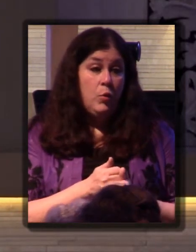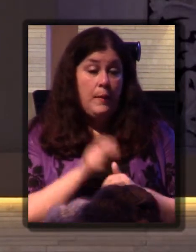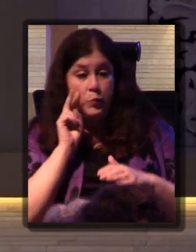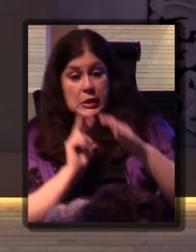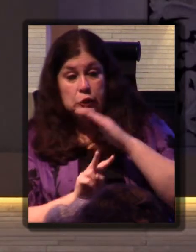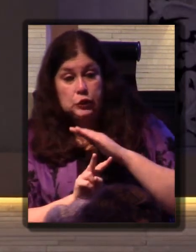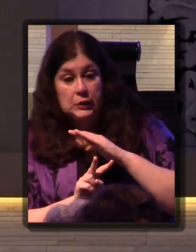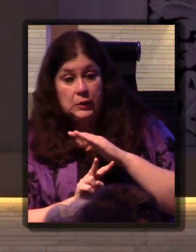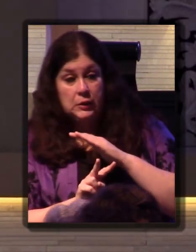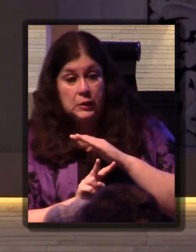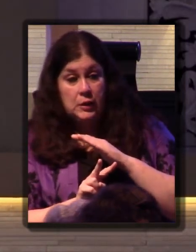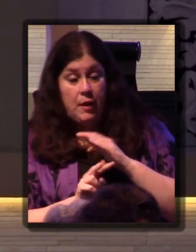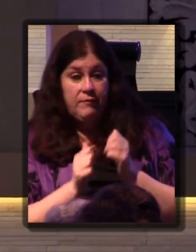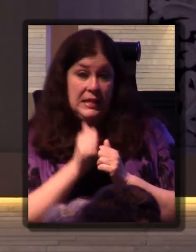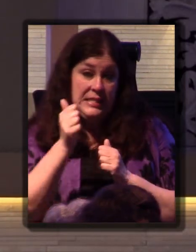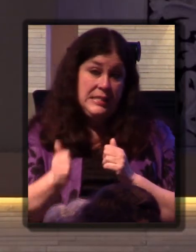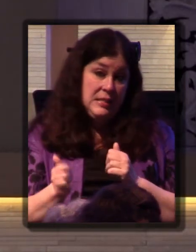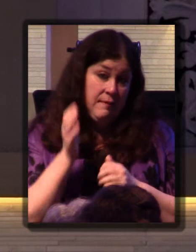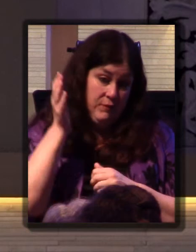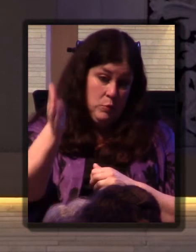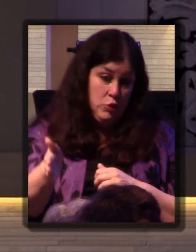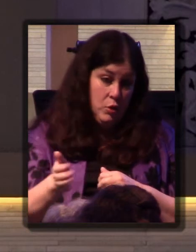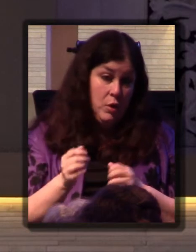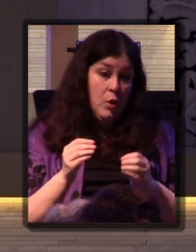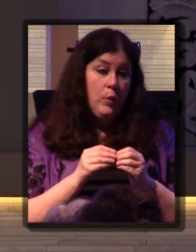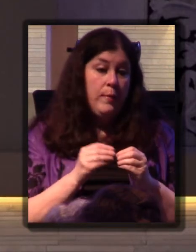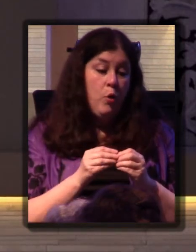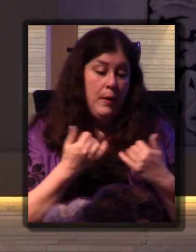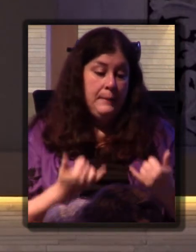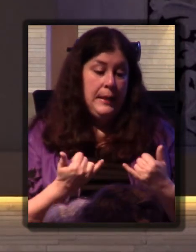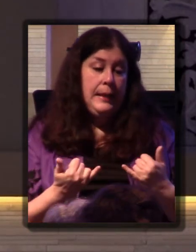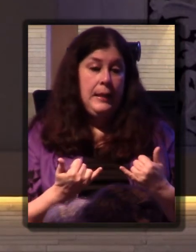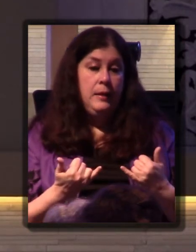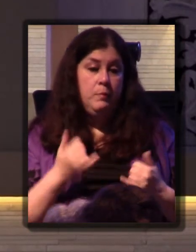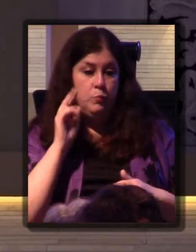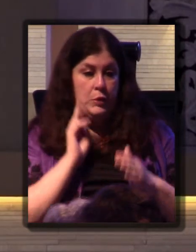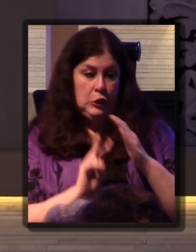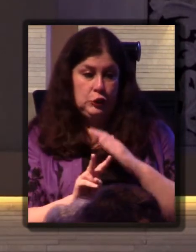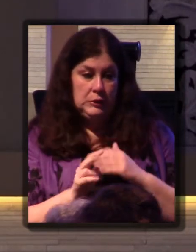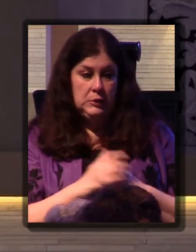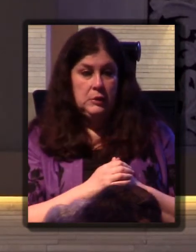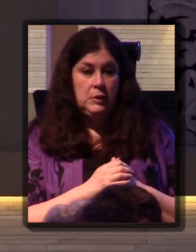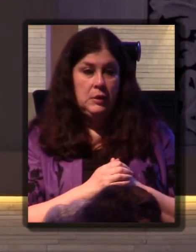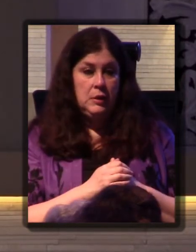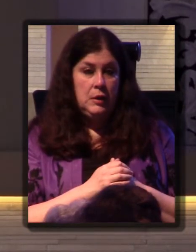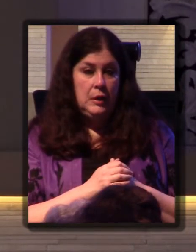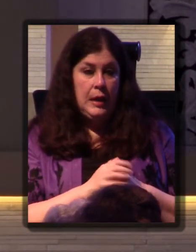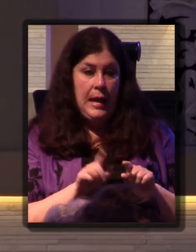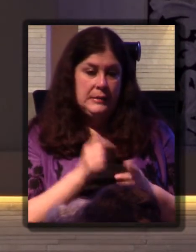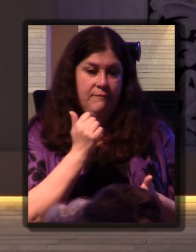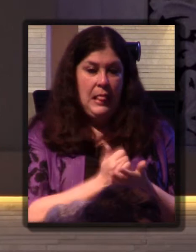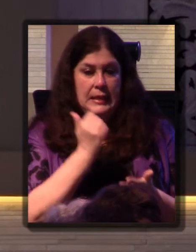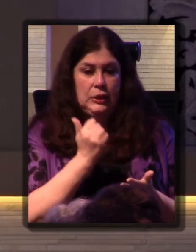a prediction of the distant future with a more immediate prediction